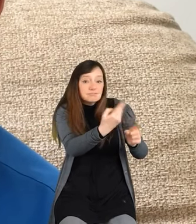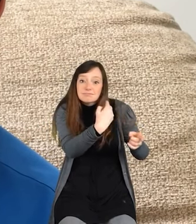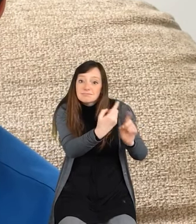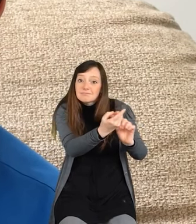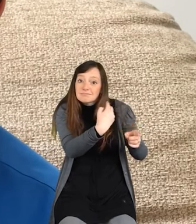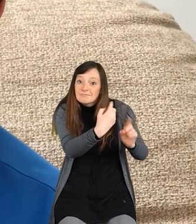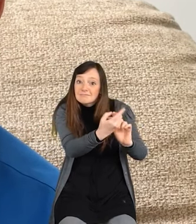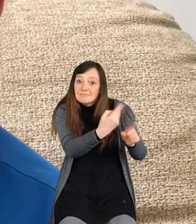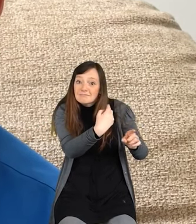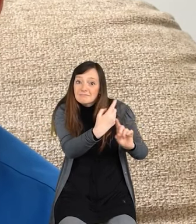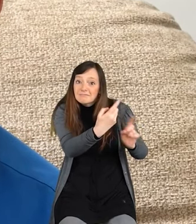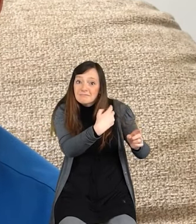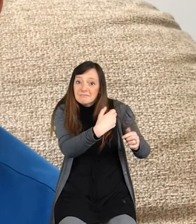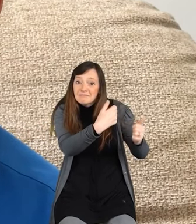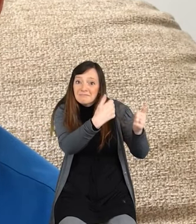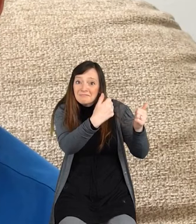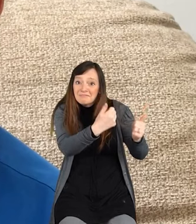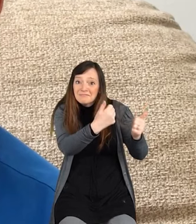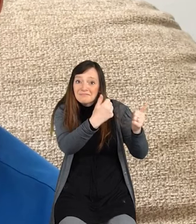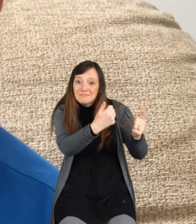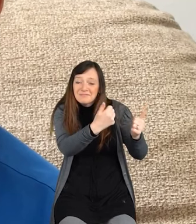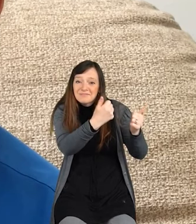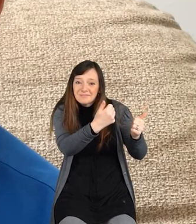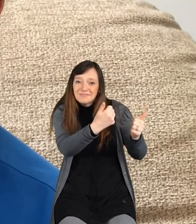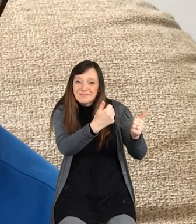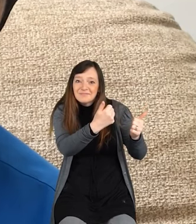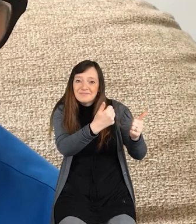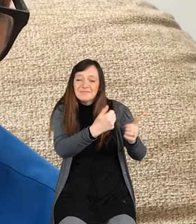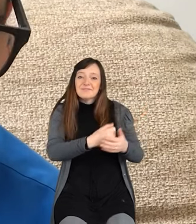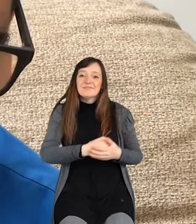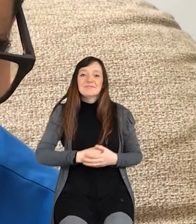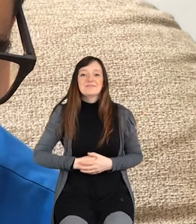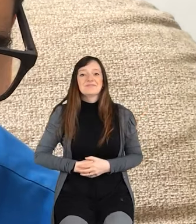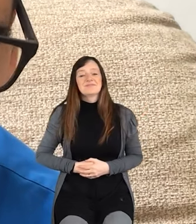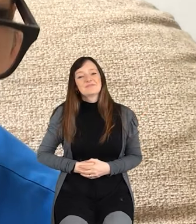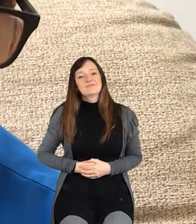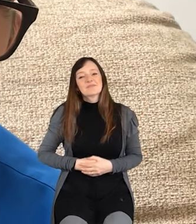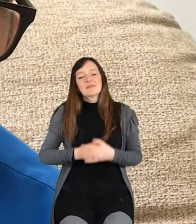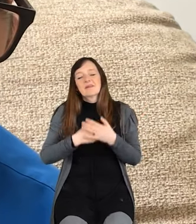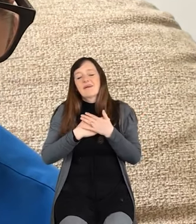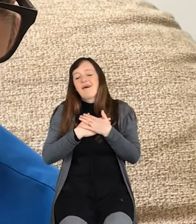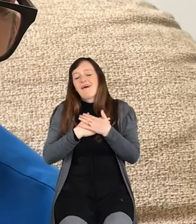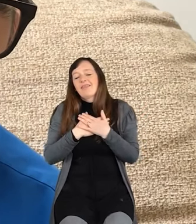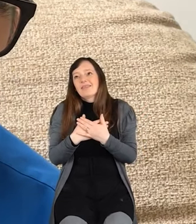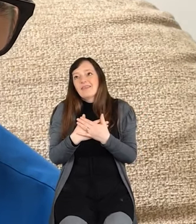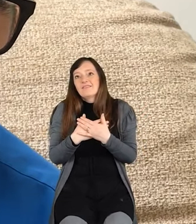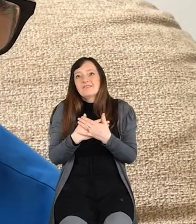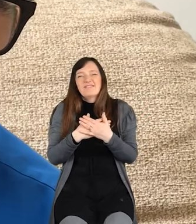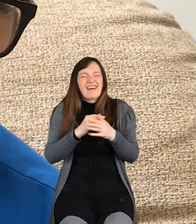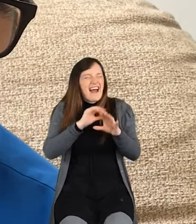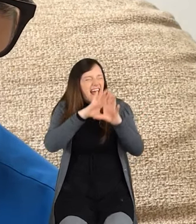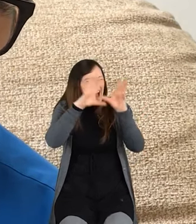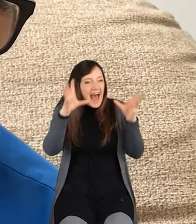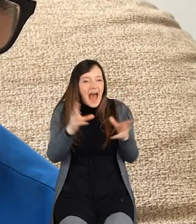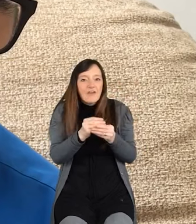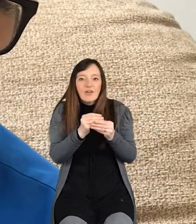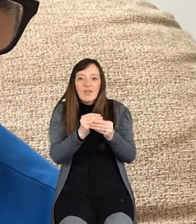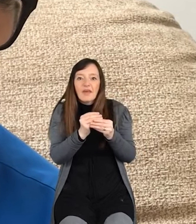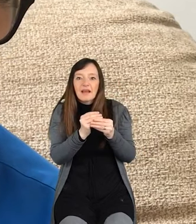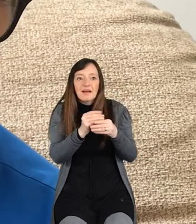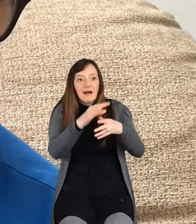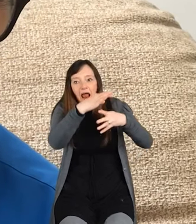and respond to what we are learning. I love everything we